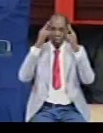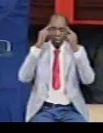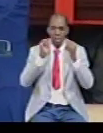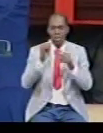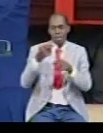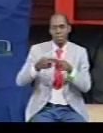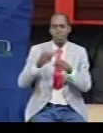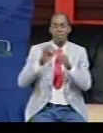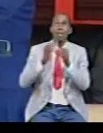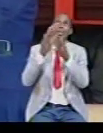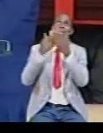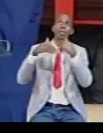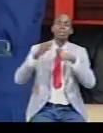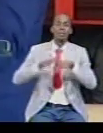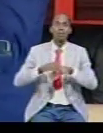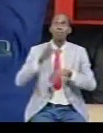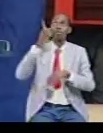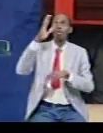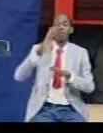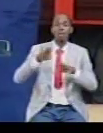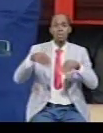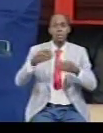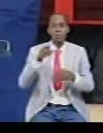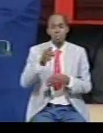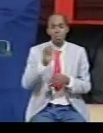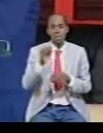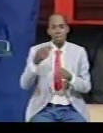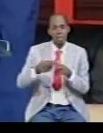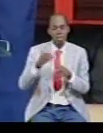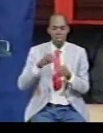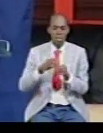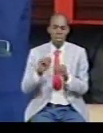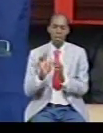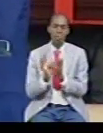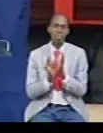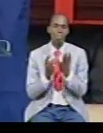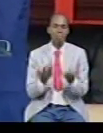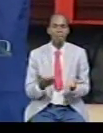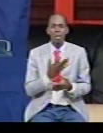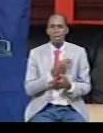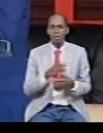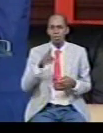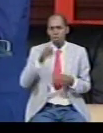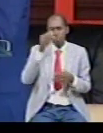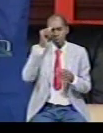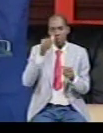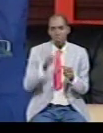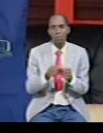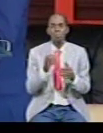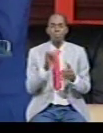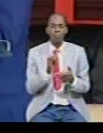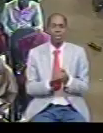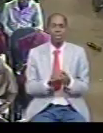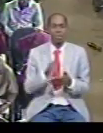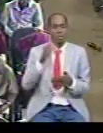in heaven. The Lord has given him now a name in the Bible. And you remember, he appeared on the Mount of